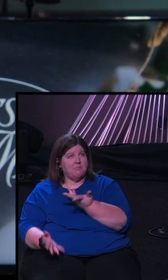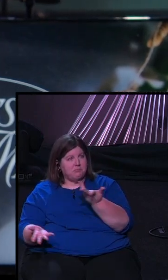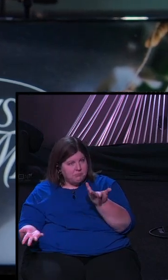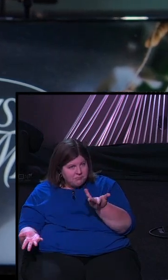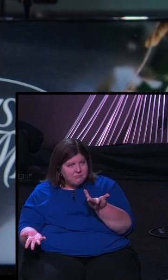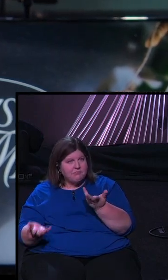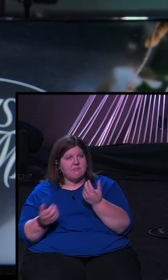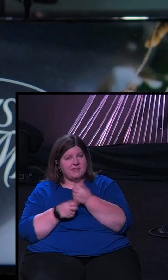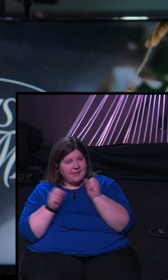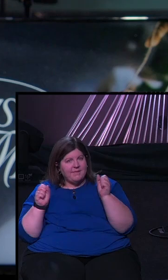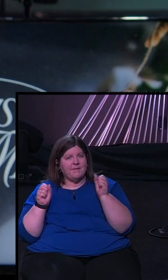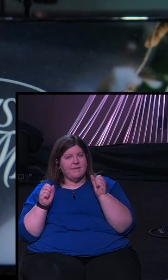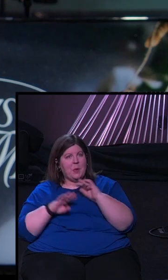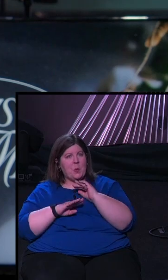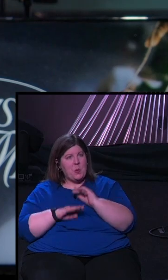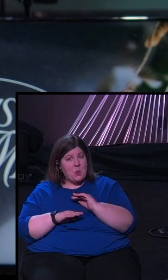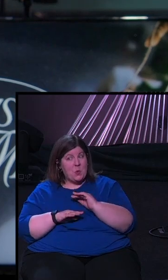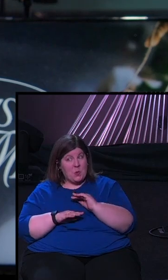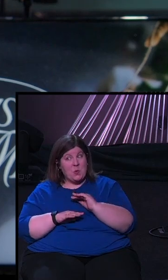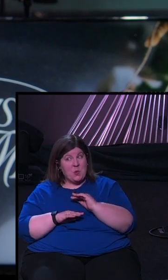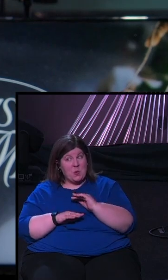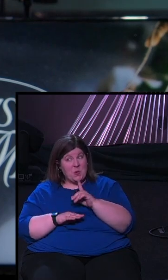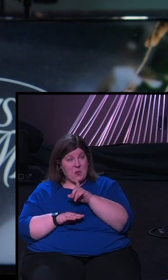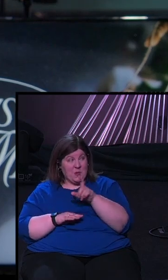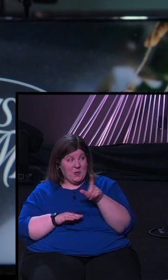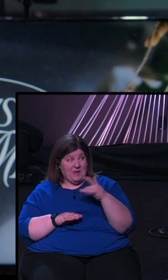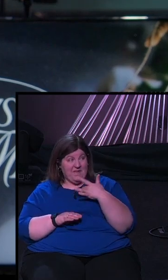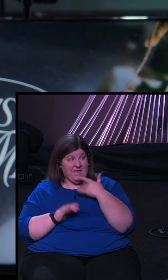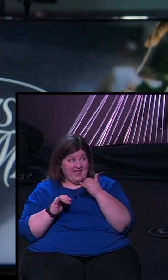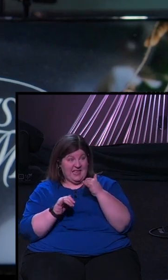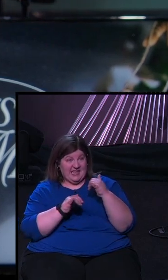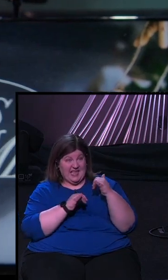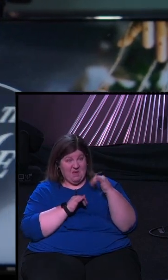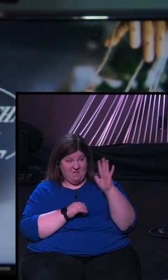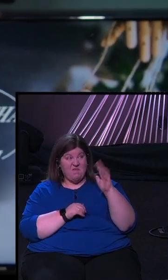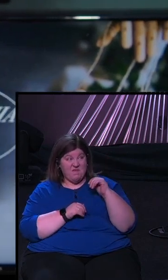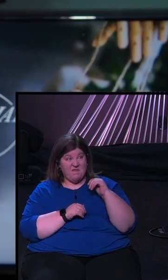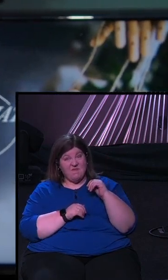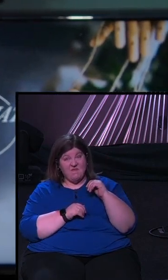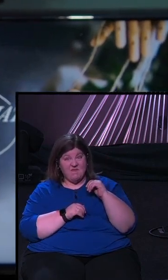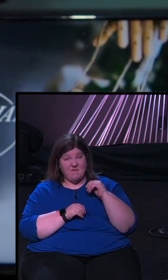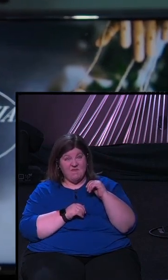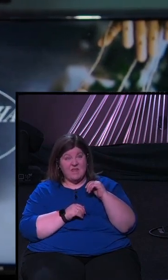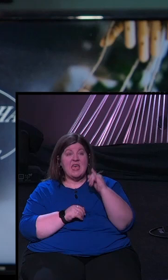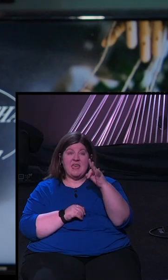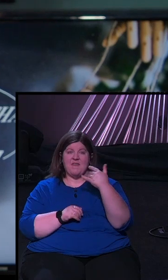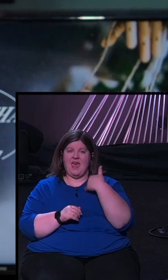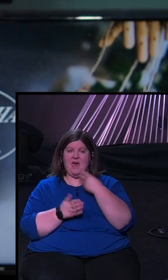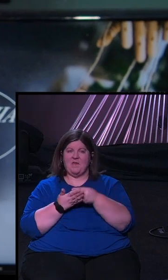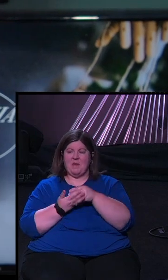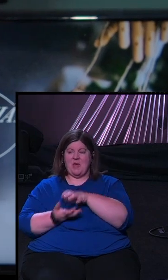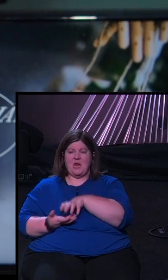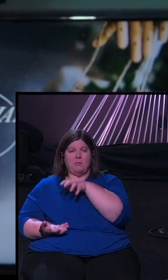as long as I have this. Am I speaking your language yet? Anybody else relate? When I have this